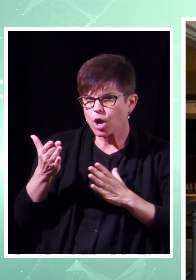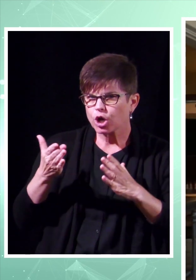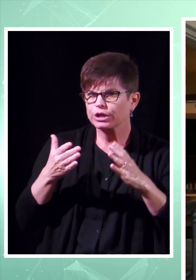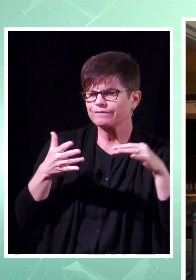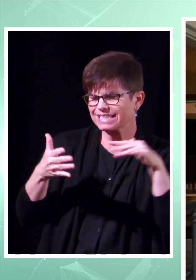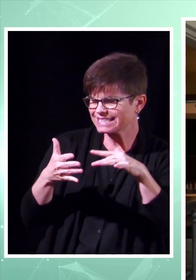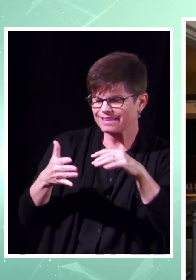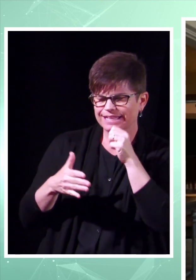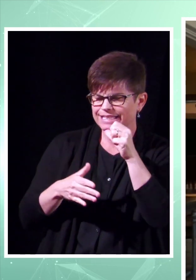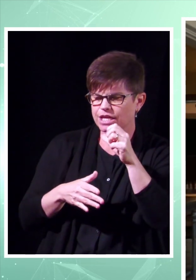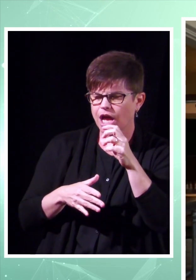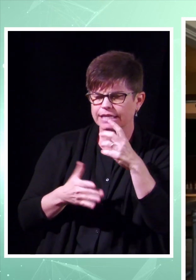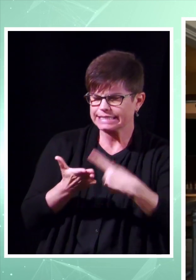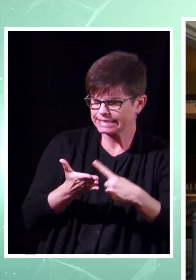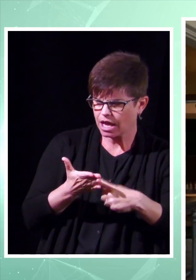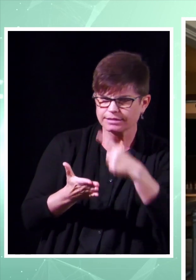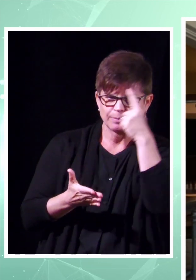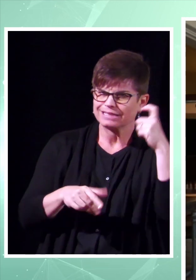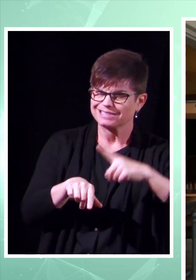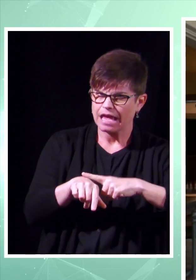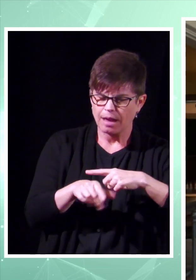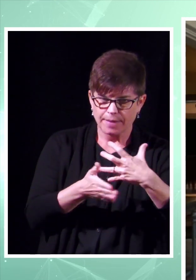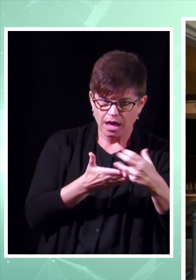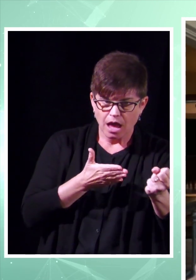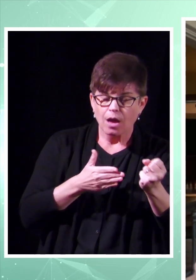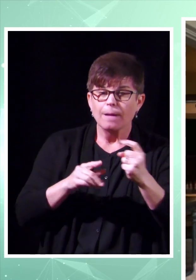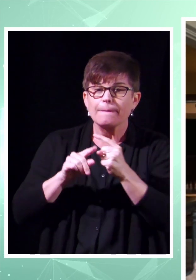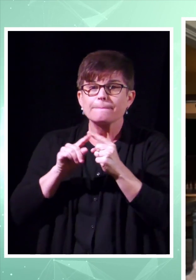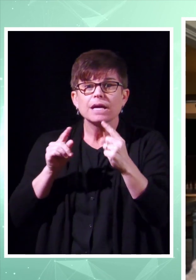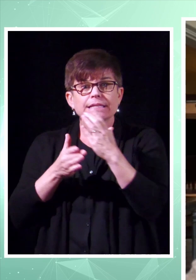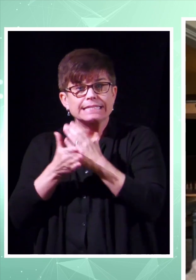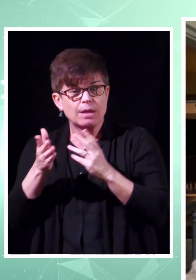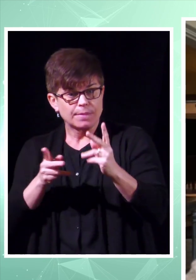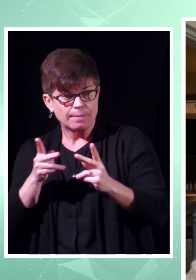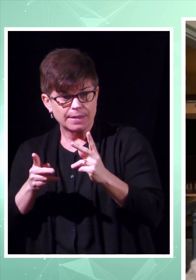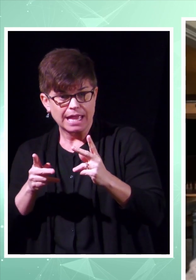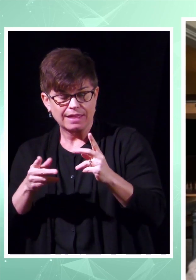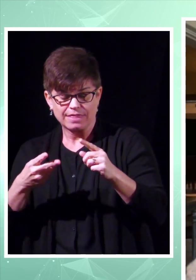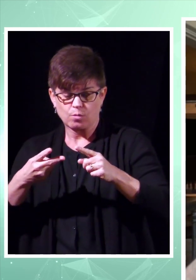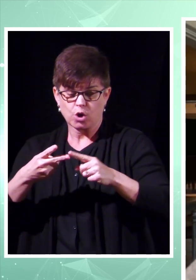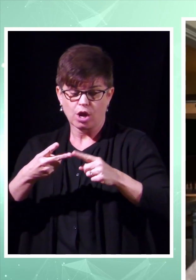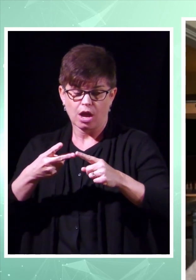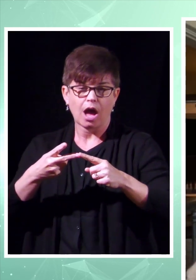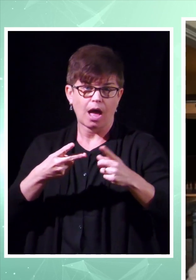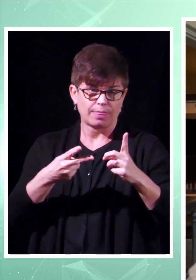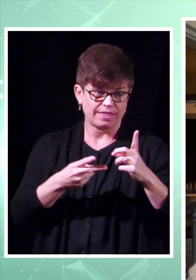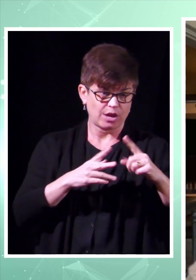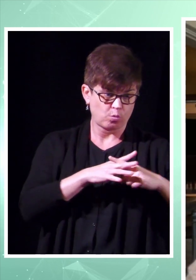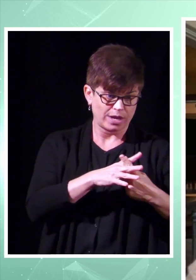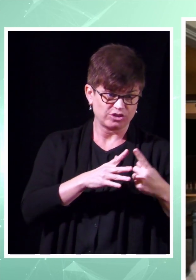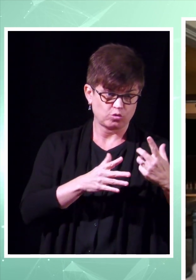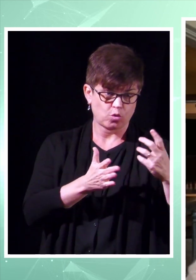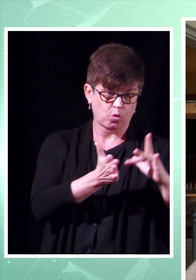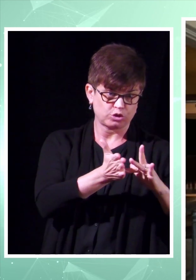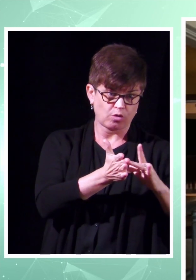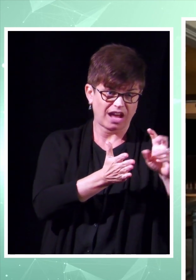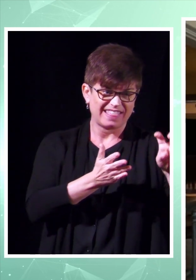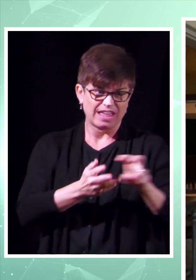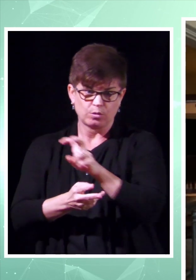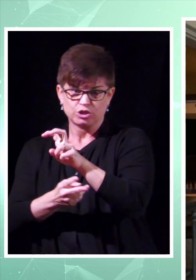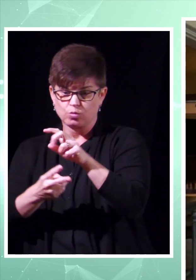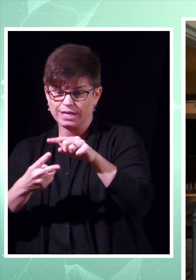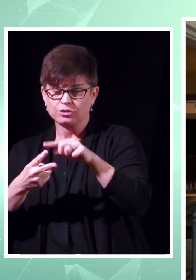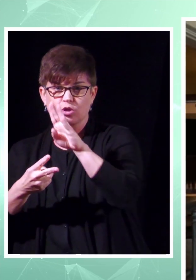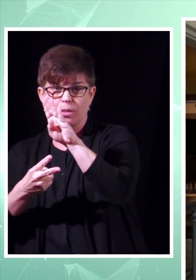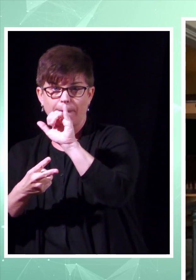about because of time was that some of the people that were on Tysabri were then switched to the